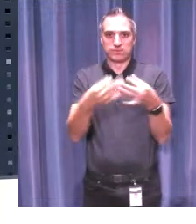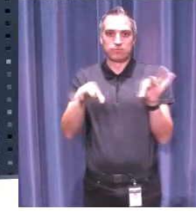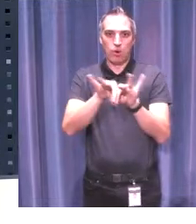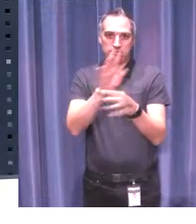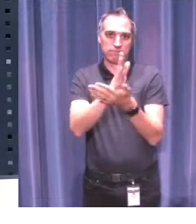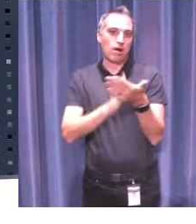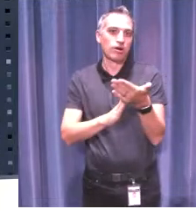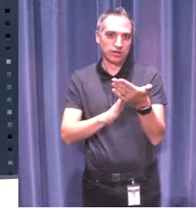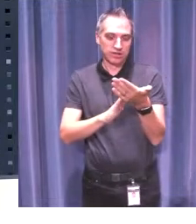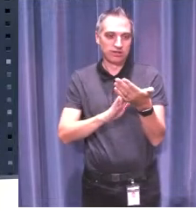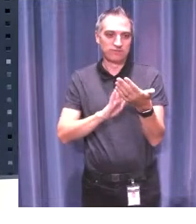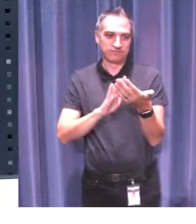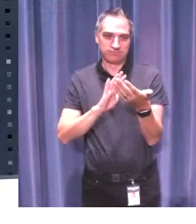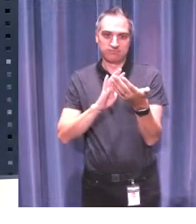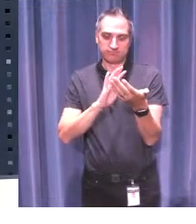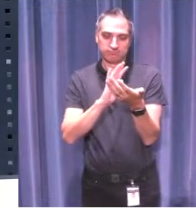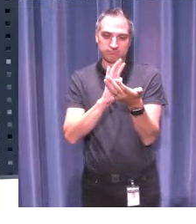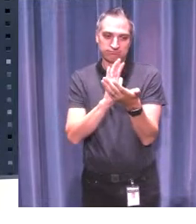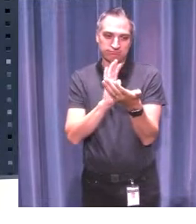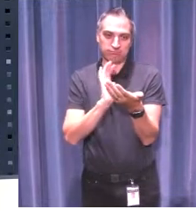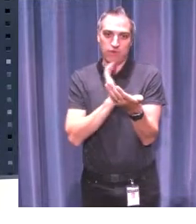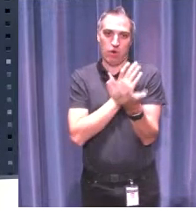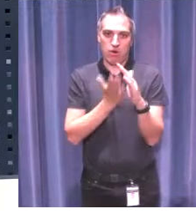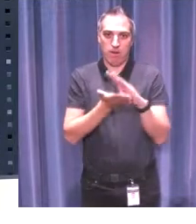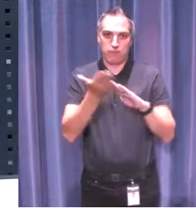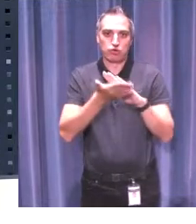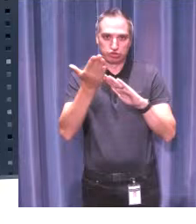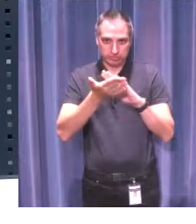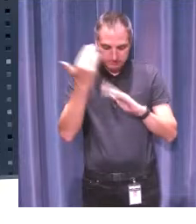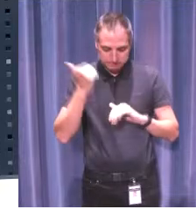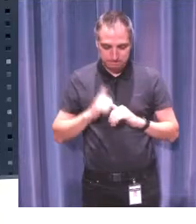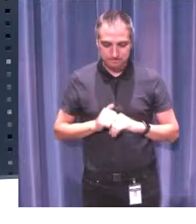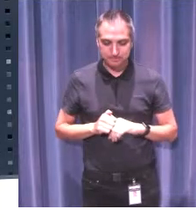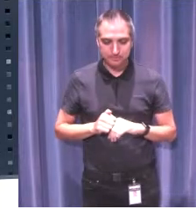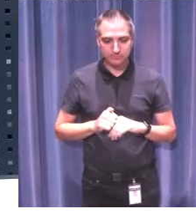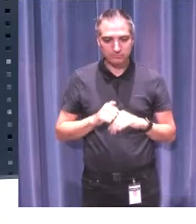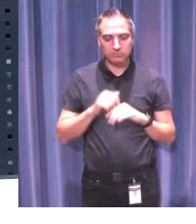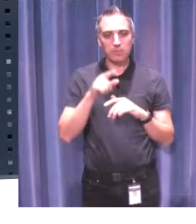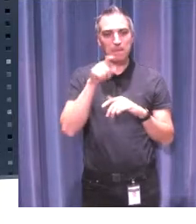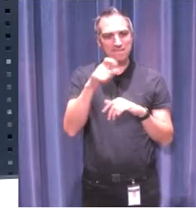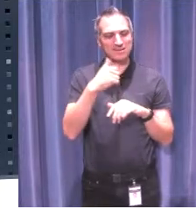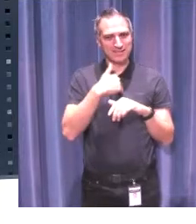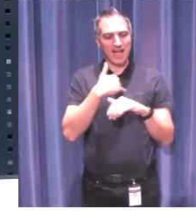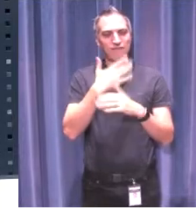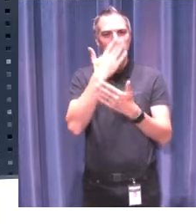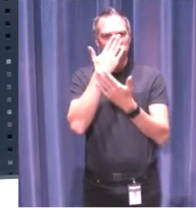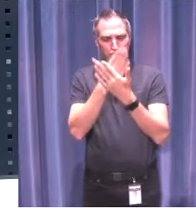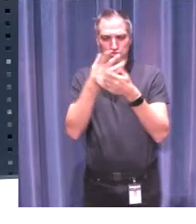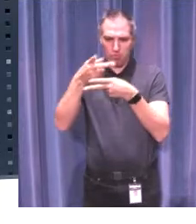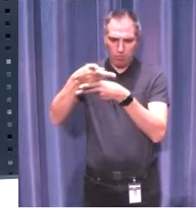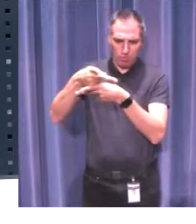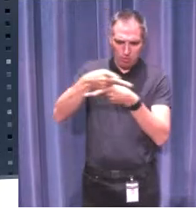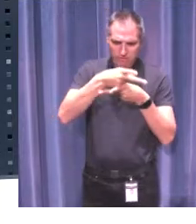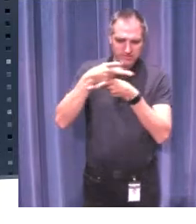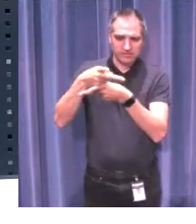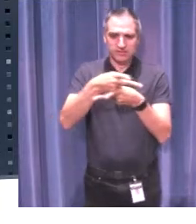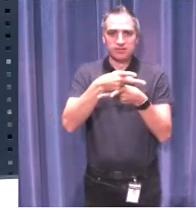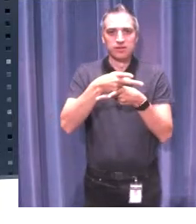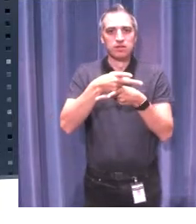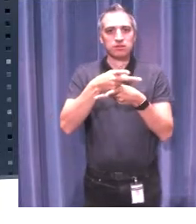the operation. I think it requires strategic oversight, clearly